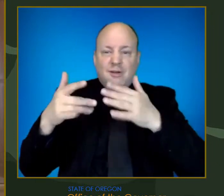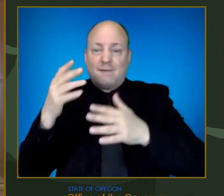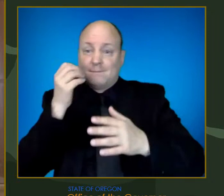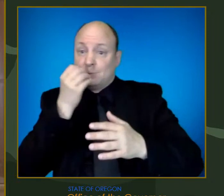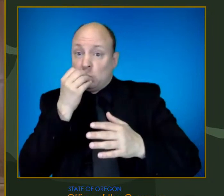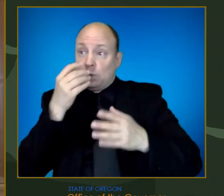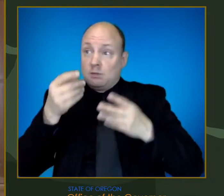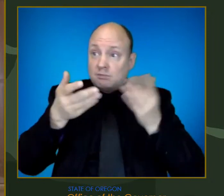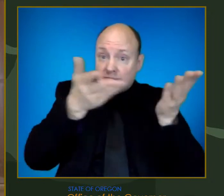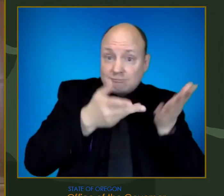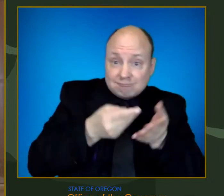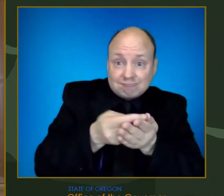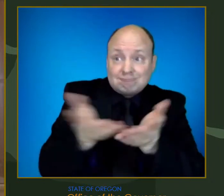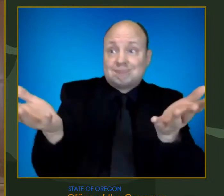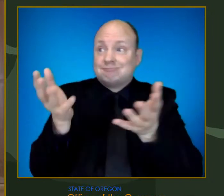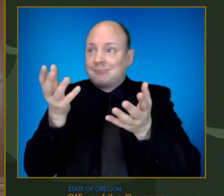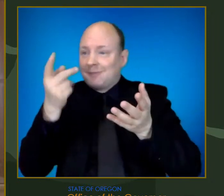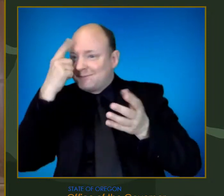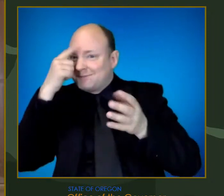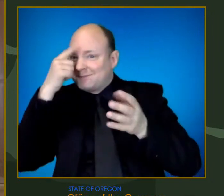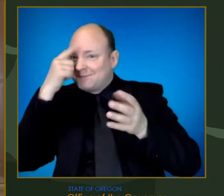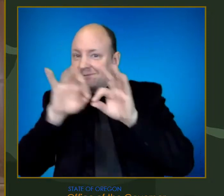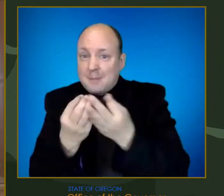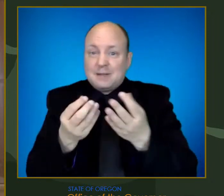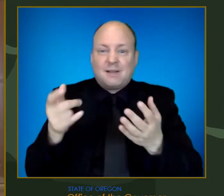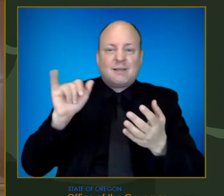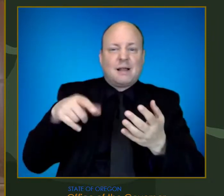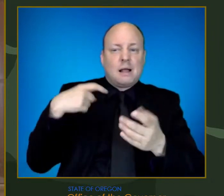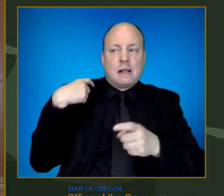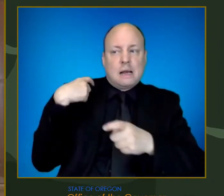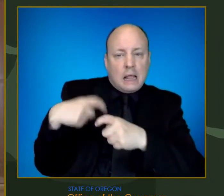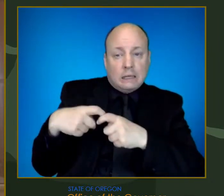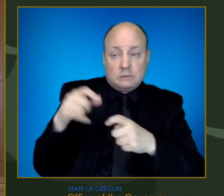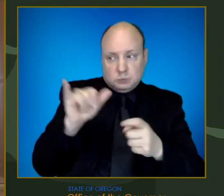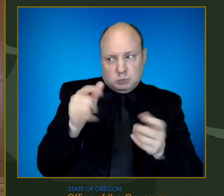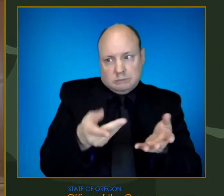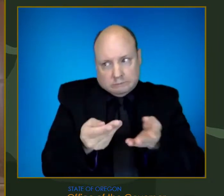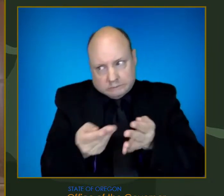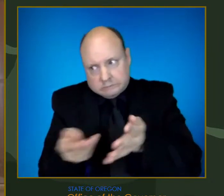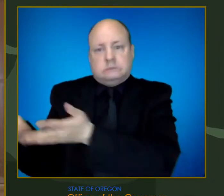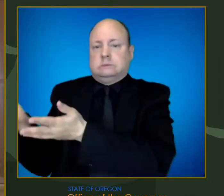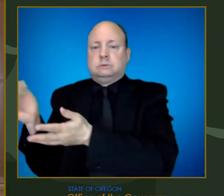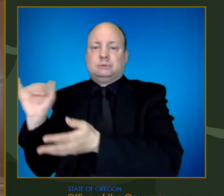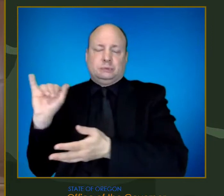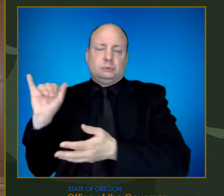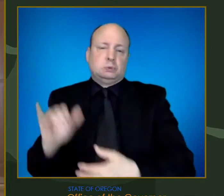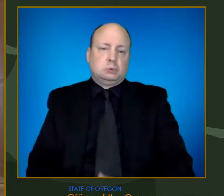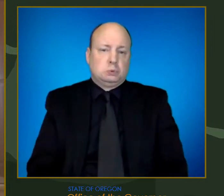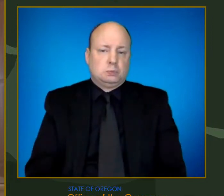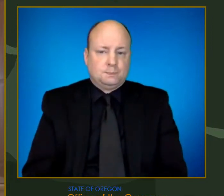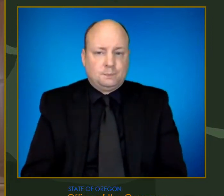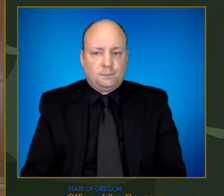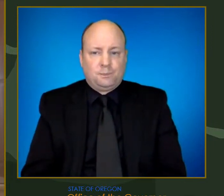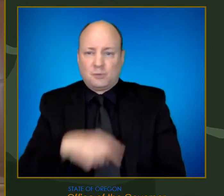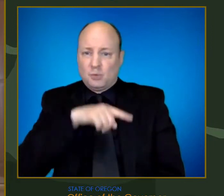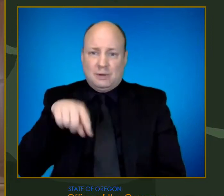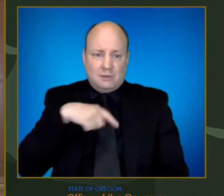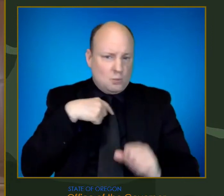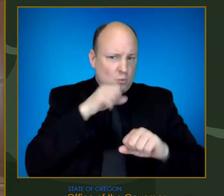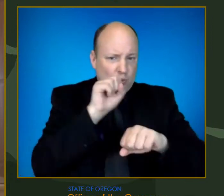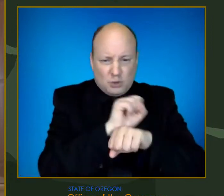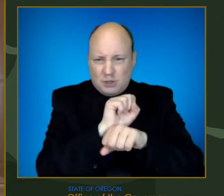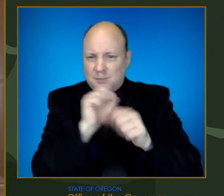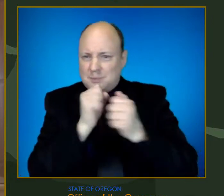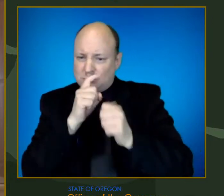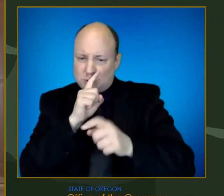a Latino, Latina, Latinx population. And we're working to coordinate to make sure that we can get